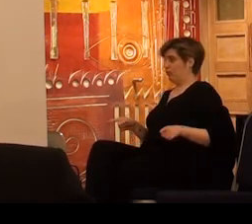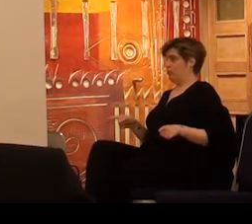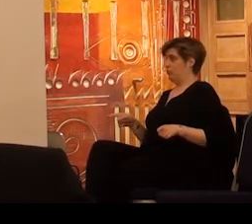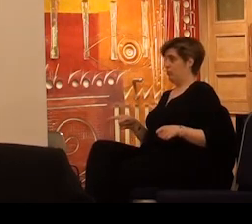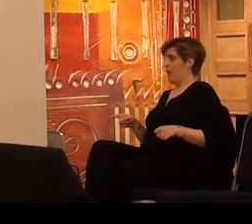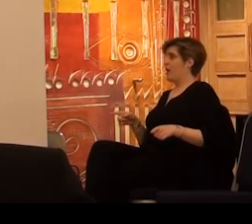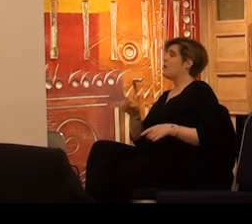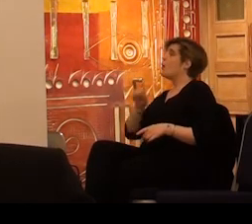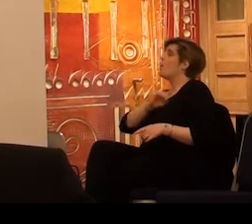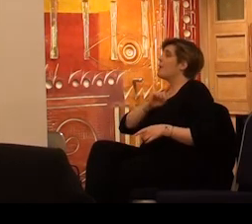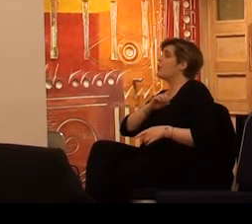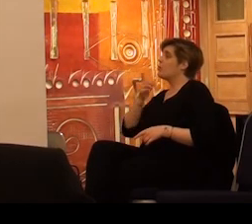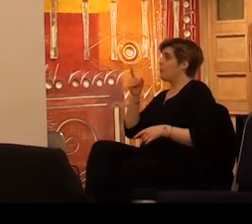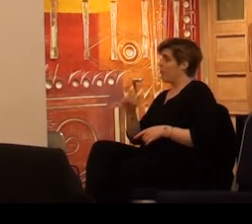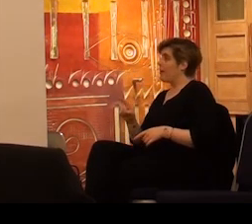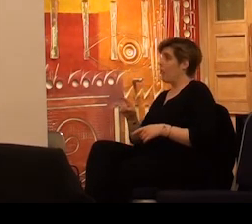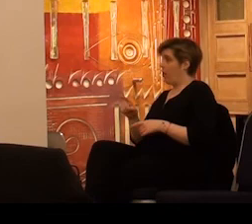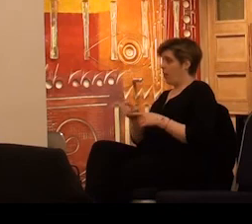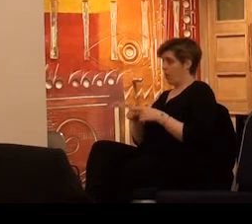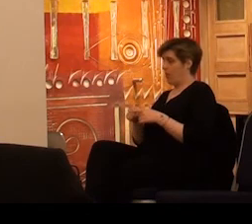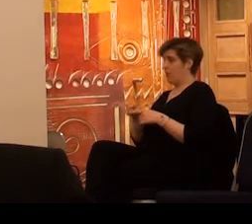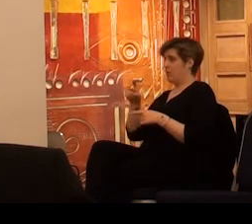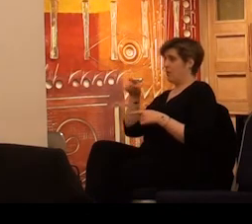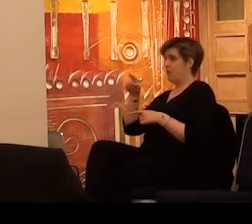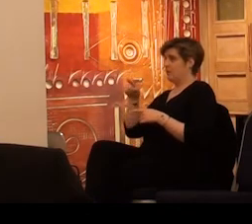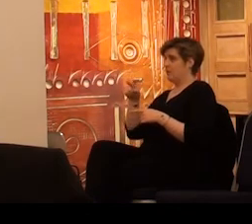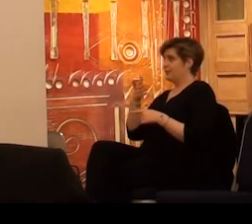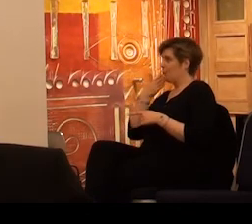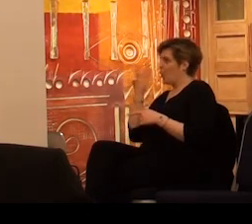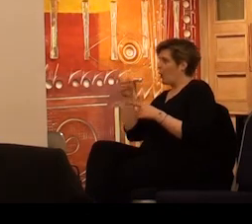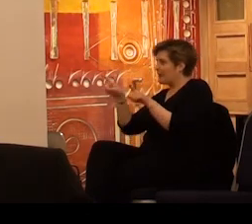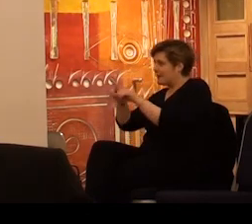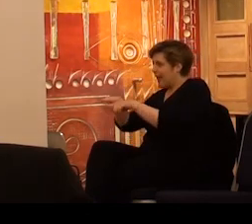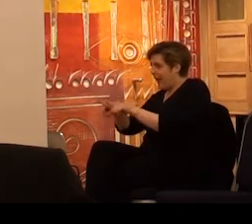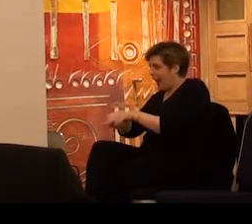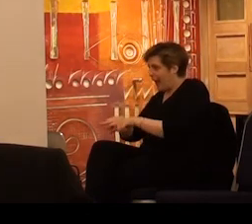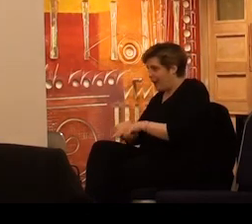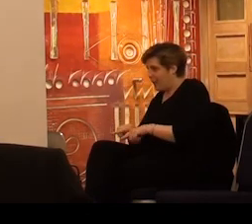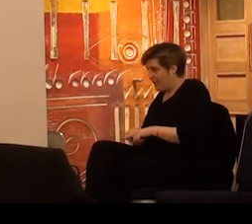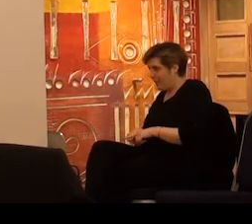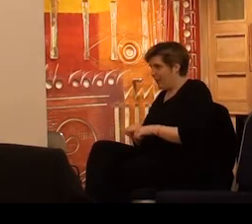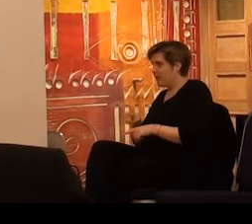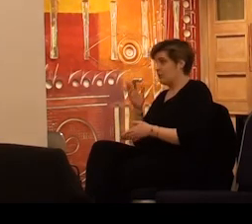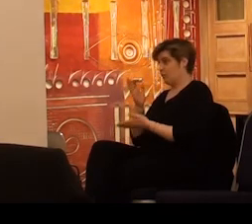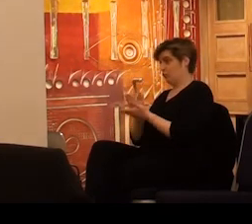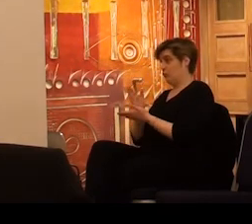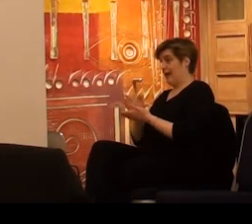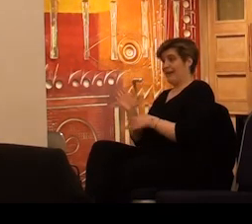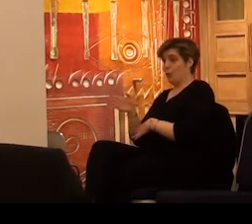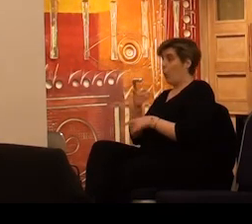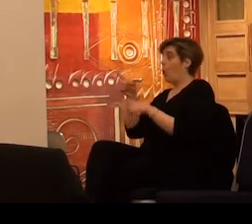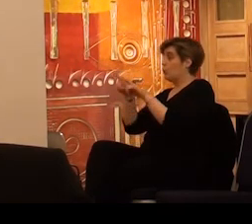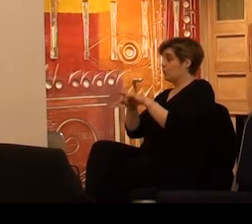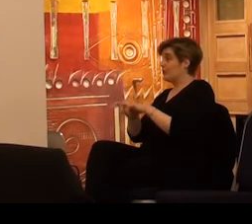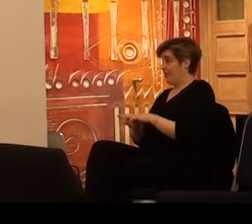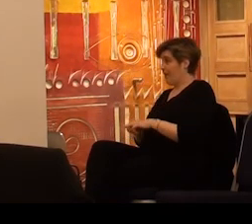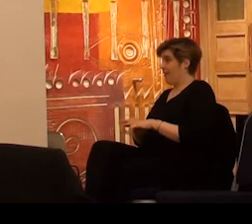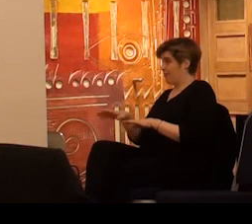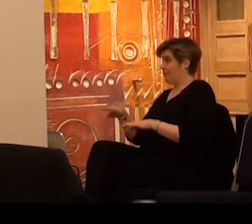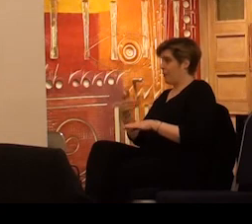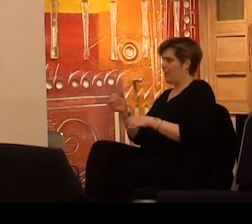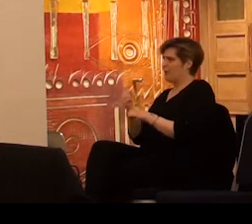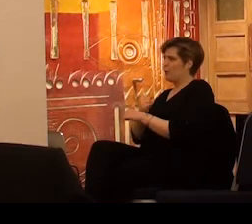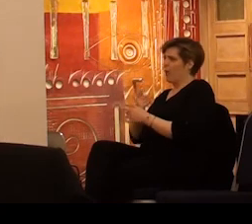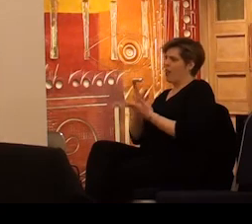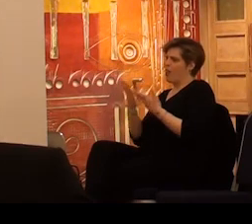the same, yeah? They are lower. And I think it's important to challenge these. We've done lots of work on our student